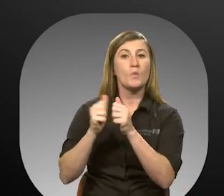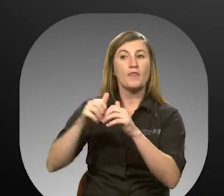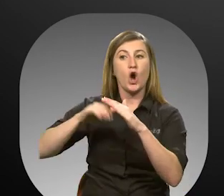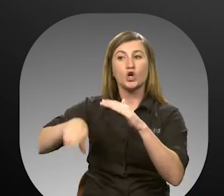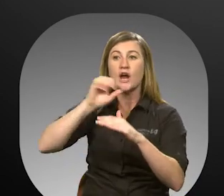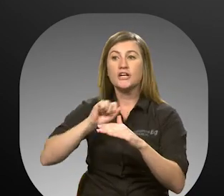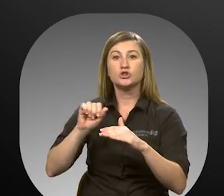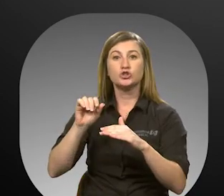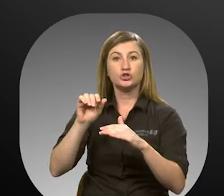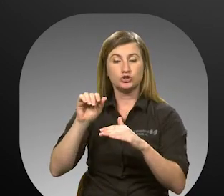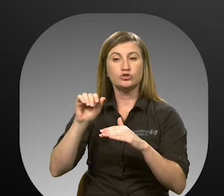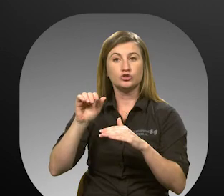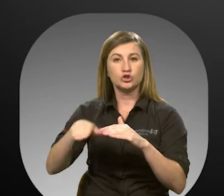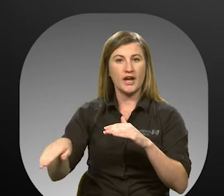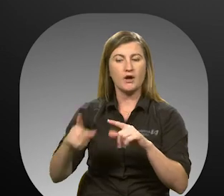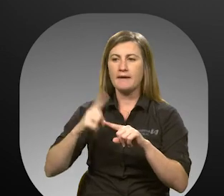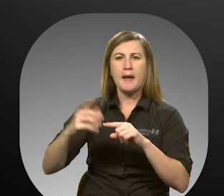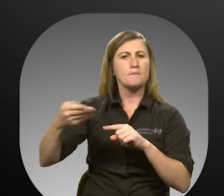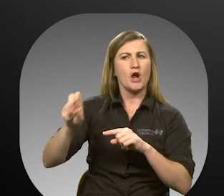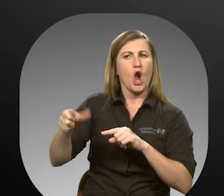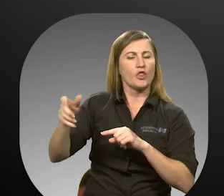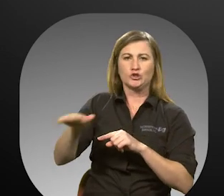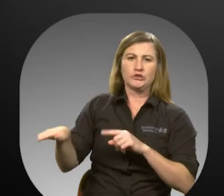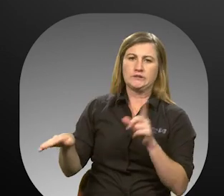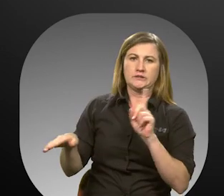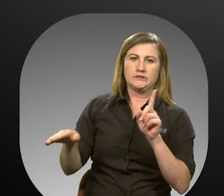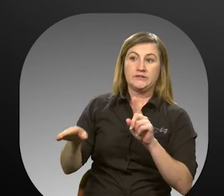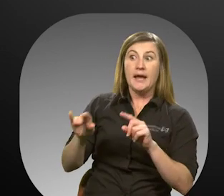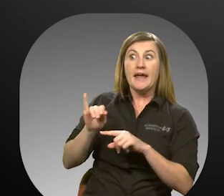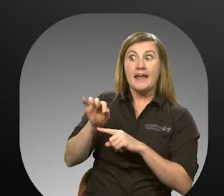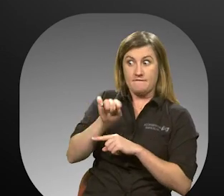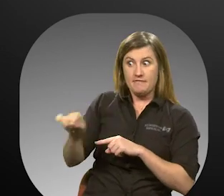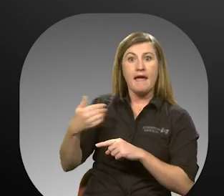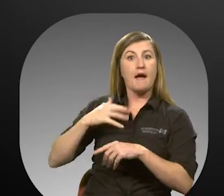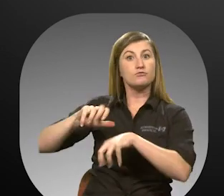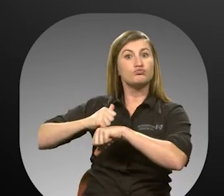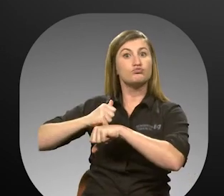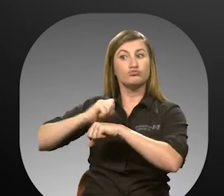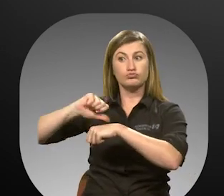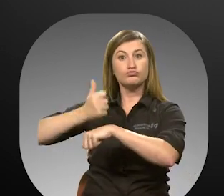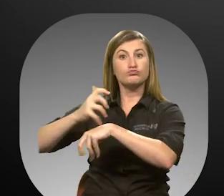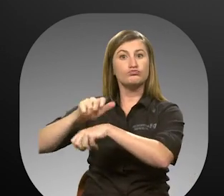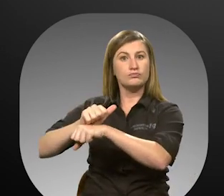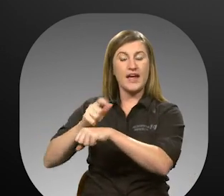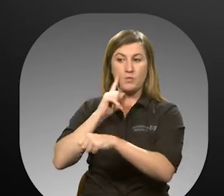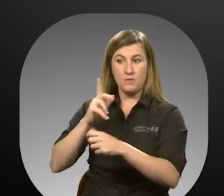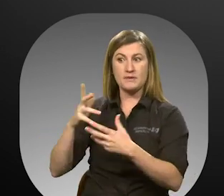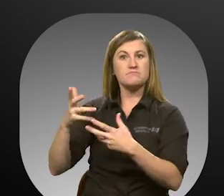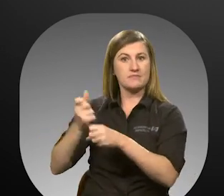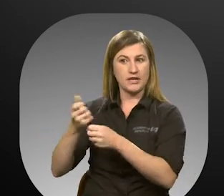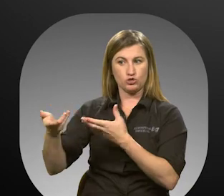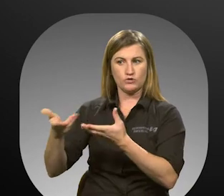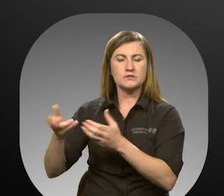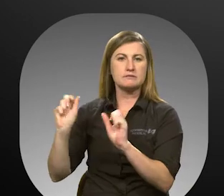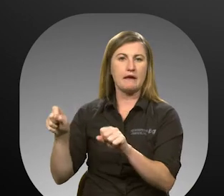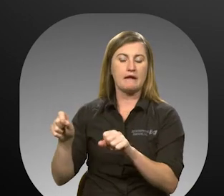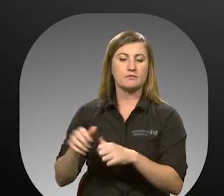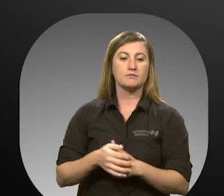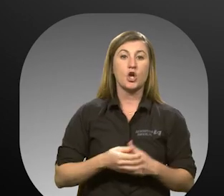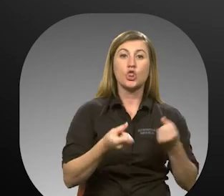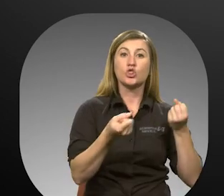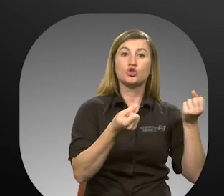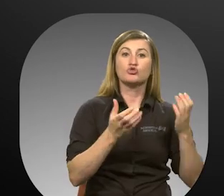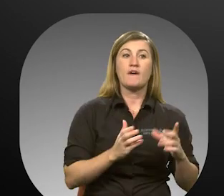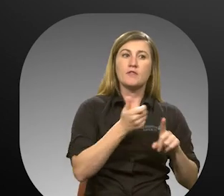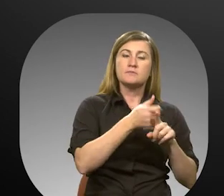child may not bring additional children unless the other children have a scheduled reservation and will be receiving a service. Gold vehicle operators